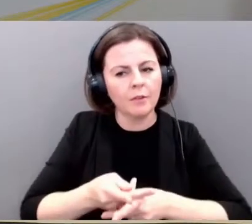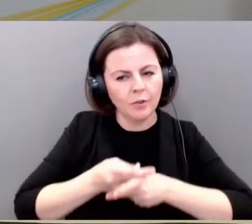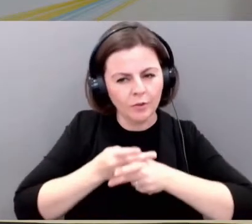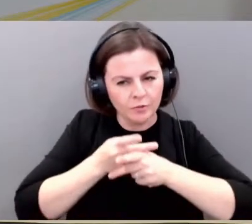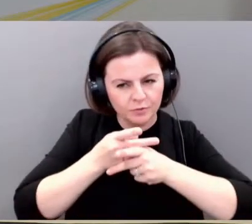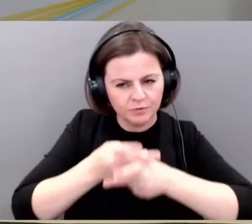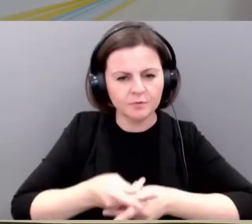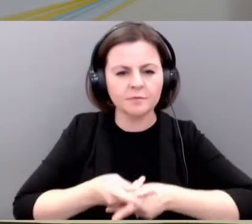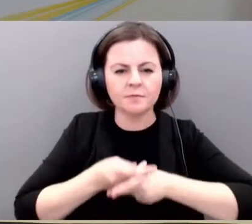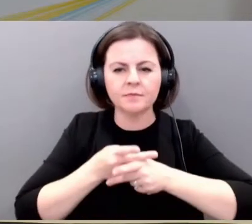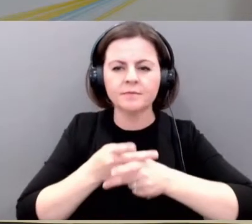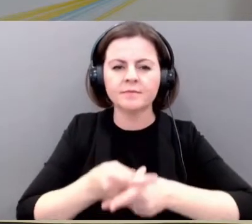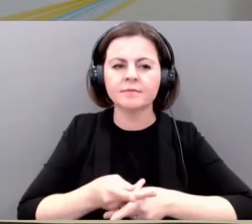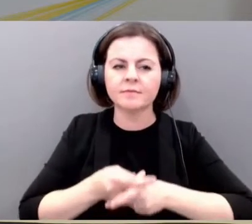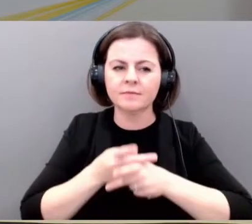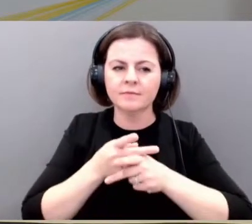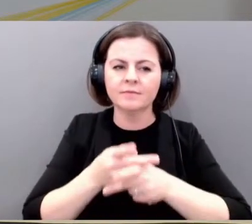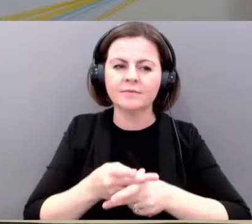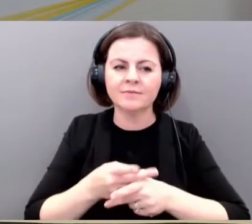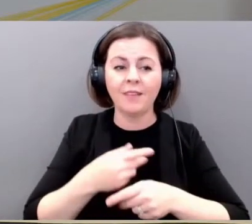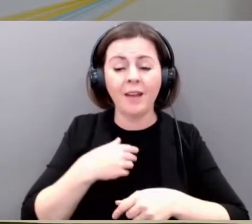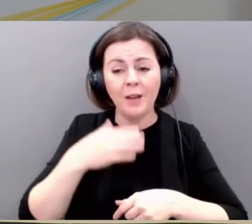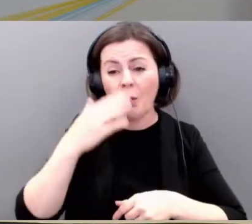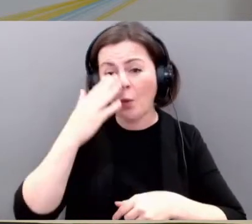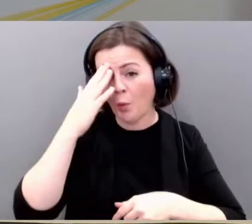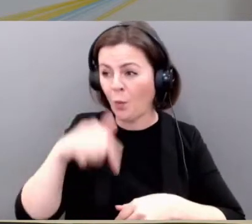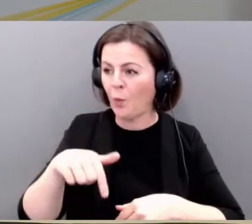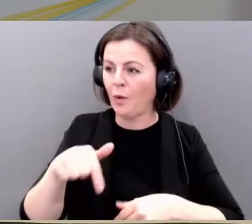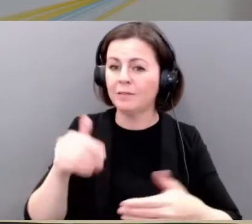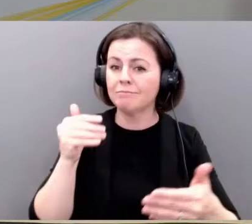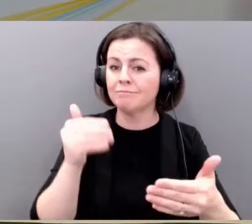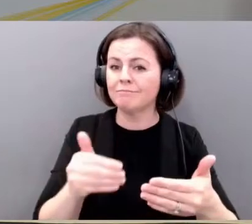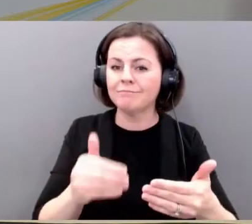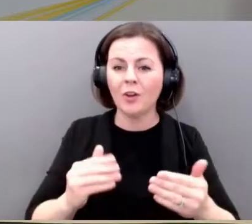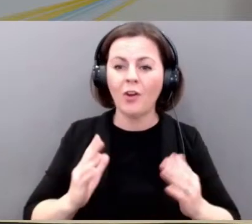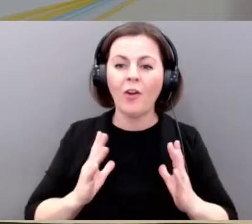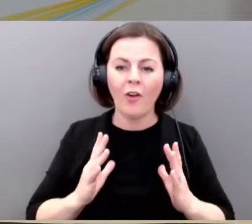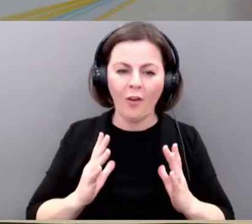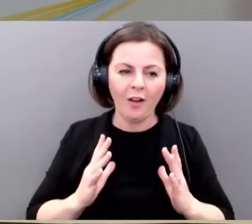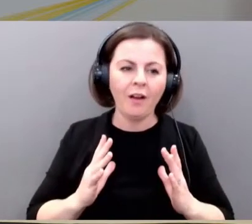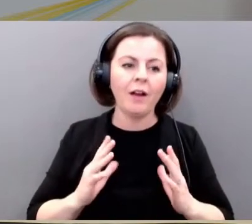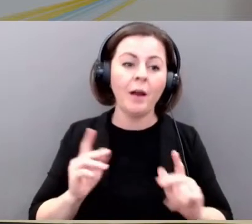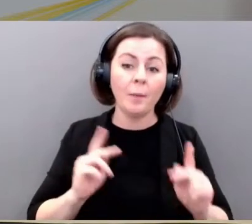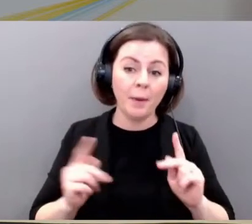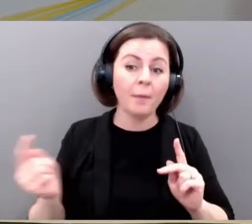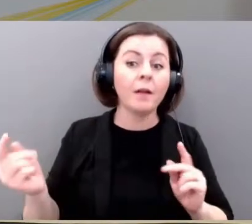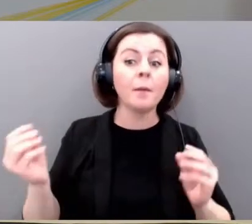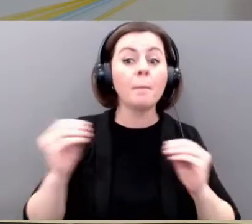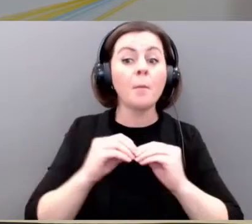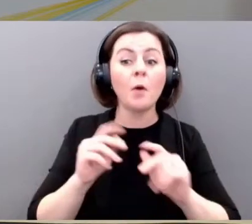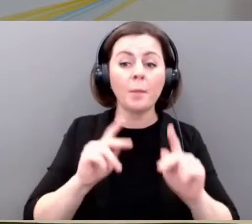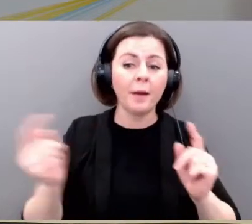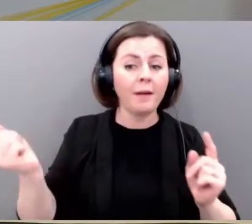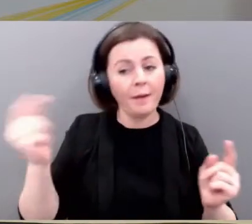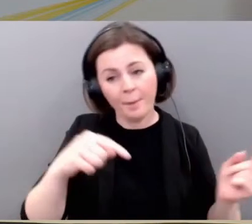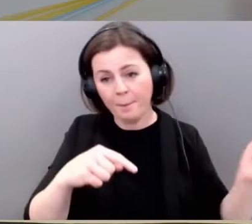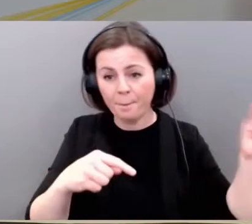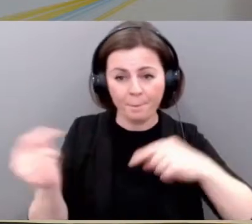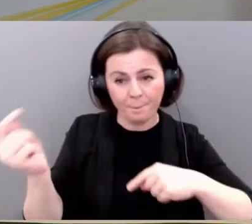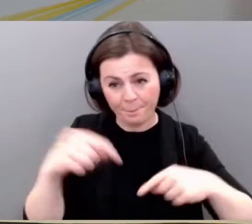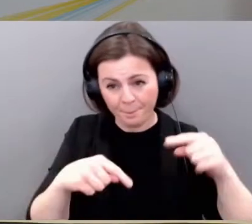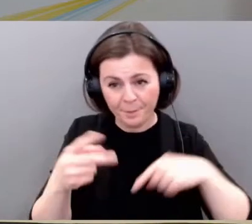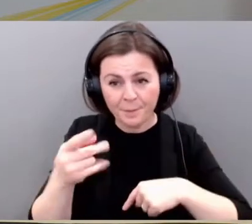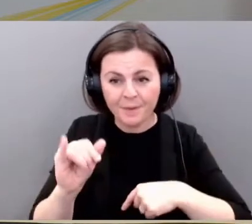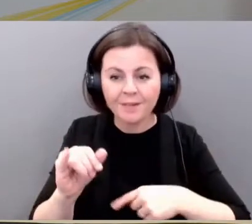recognizing that it is a time of year where we do know there are additional people coming into the province. We have